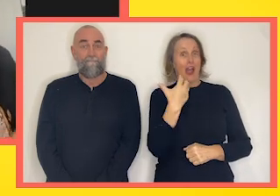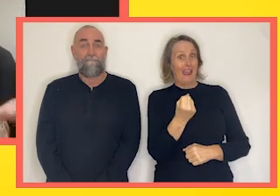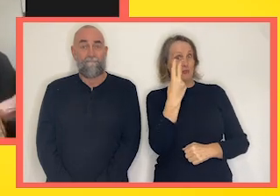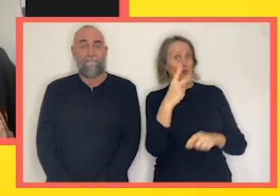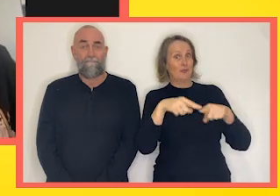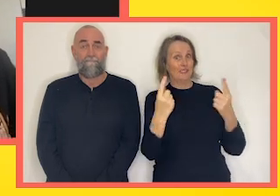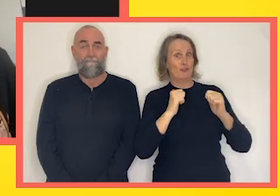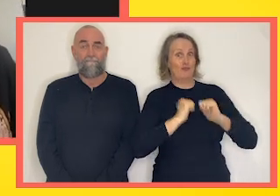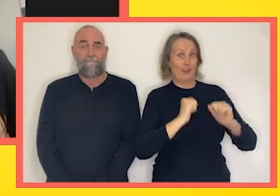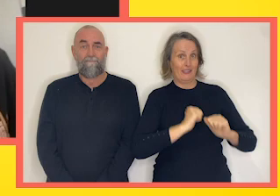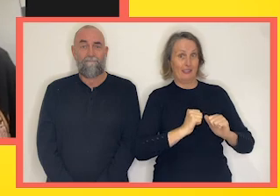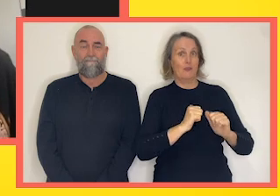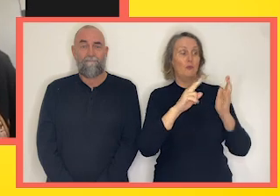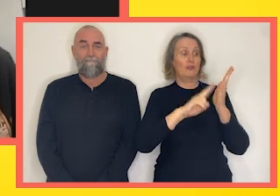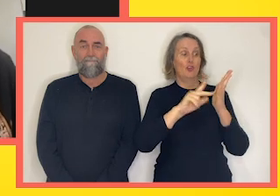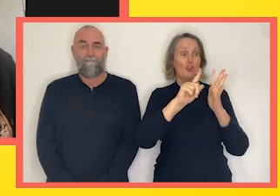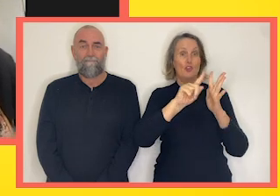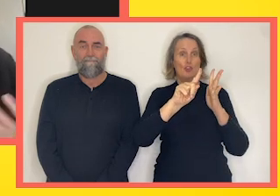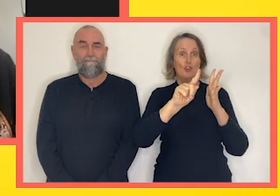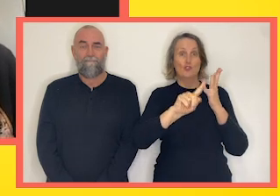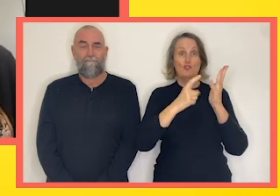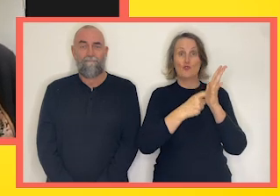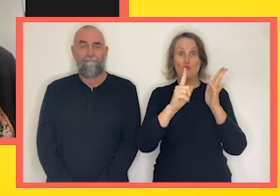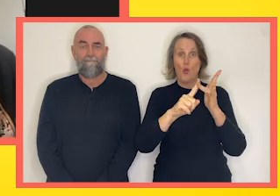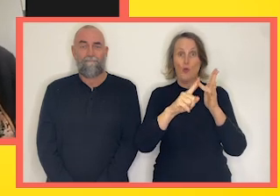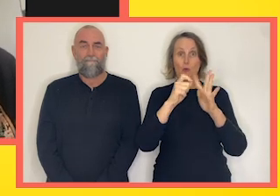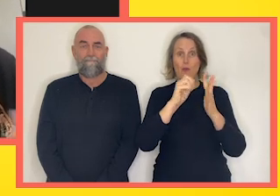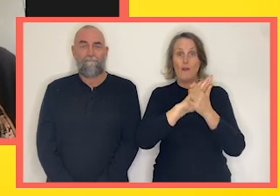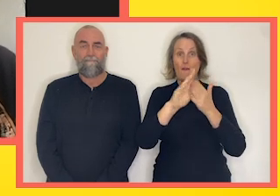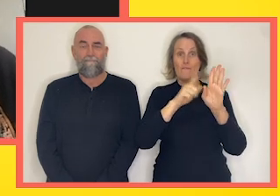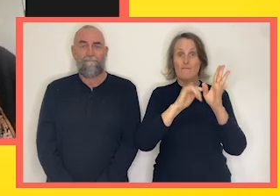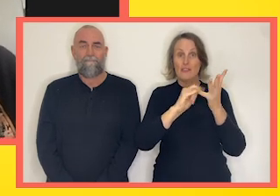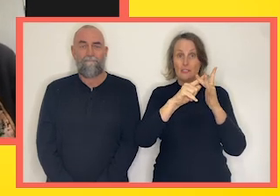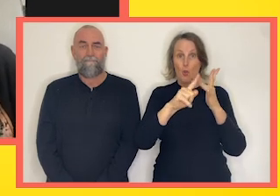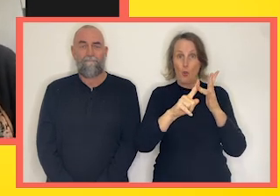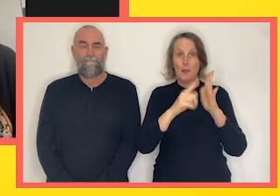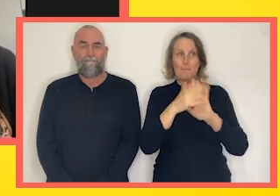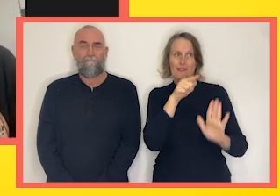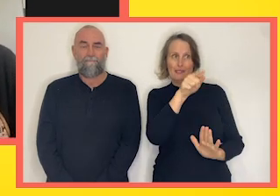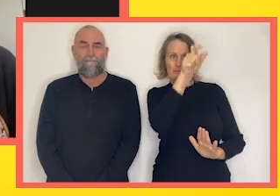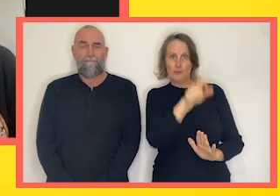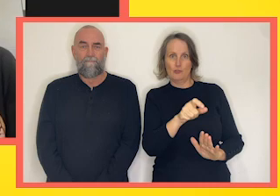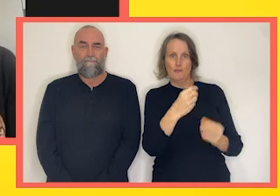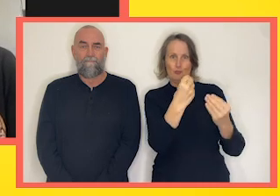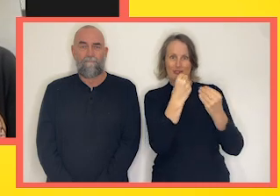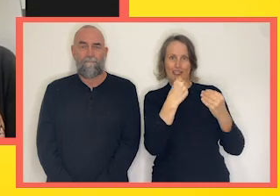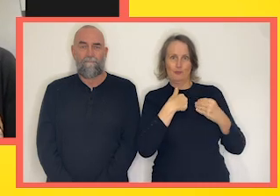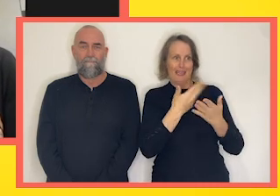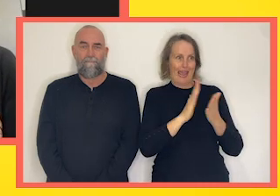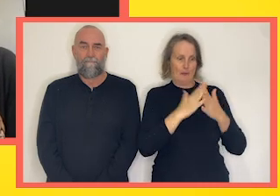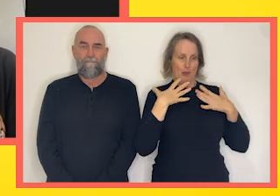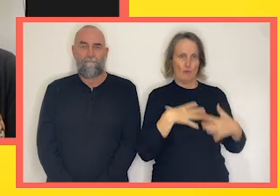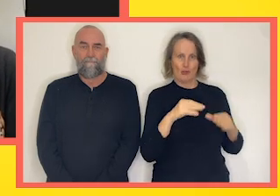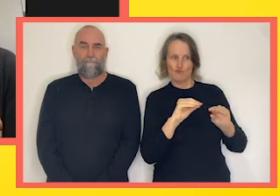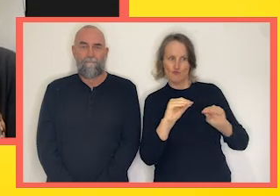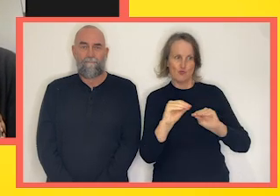training. I'll train with my neurophysio, which is trying to retrain the body how to function and move normally